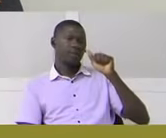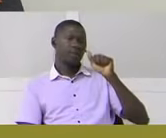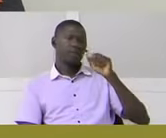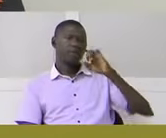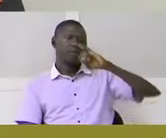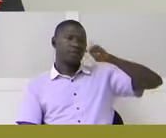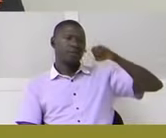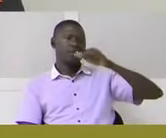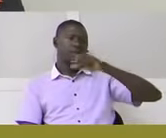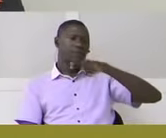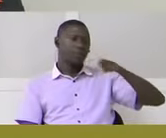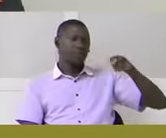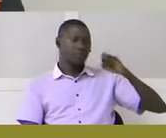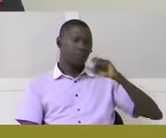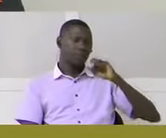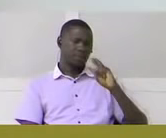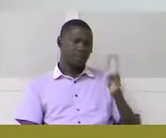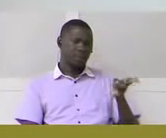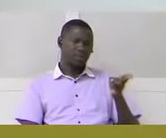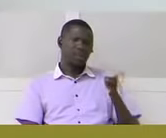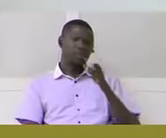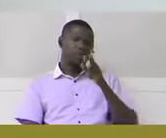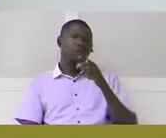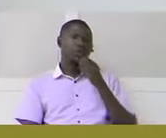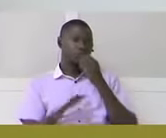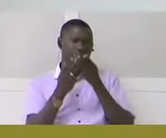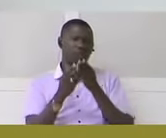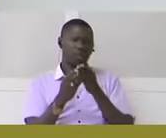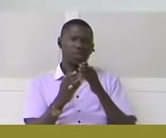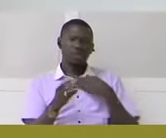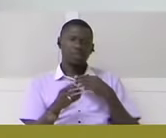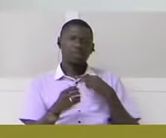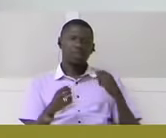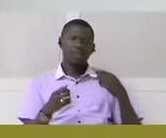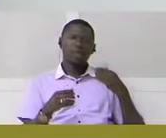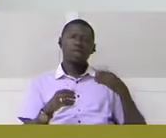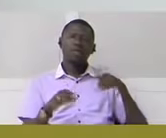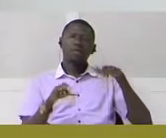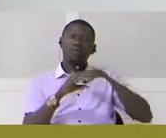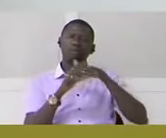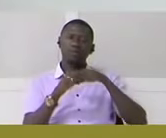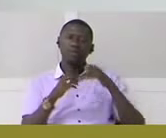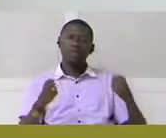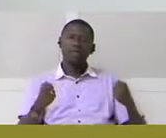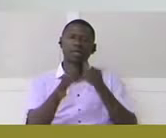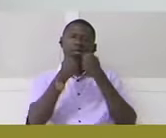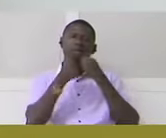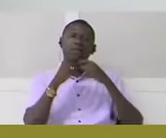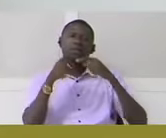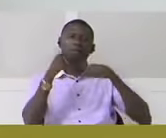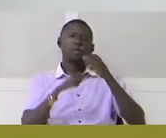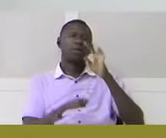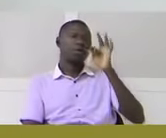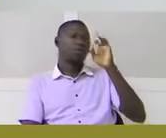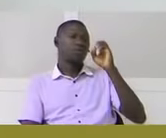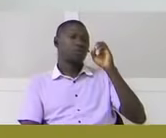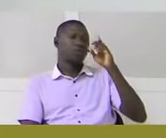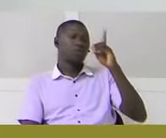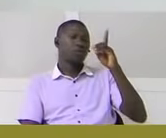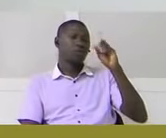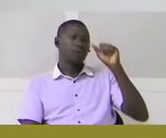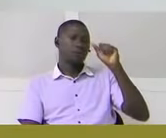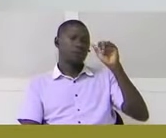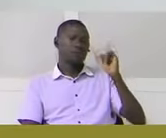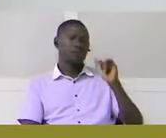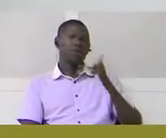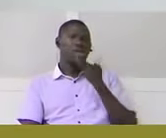Jaula. Buri ya Fanta Jame la kumu memfo, me ya lonko atarta accident kono, Fode Jaula fata